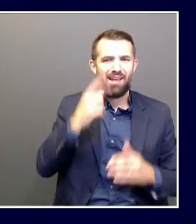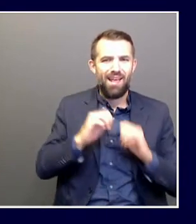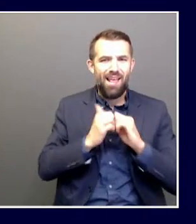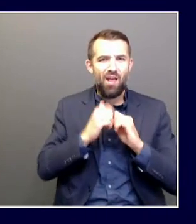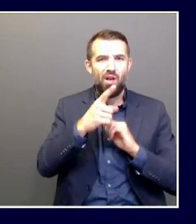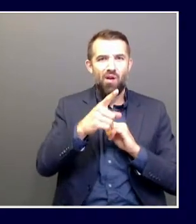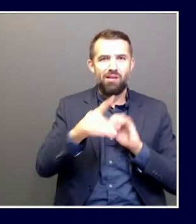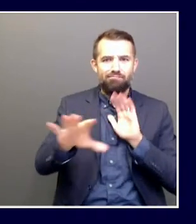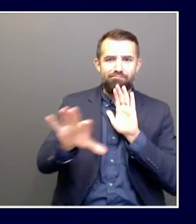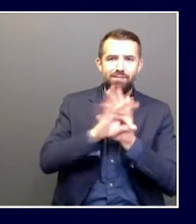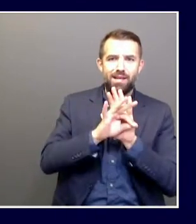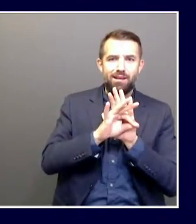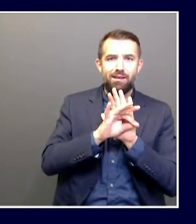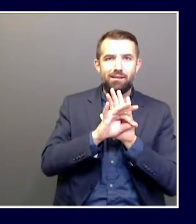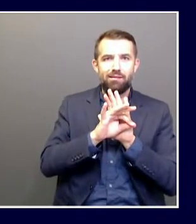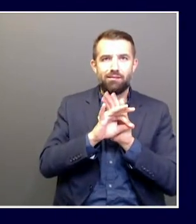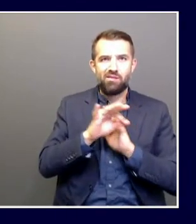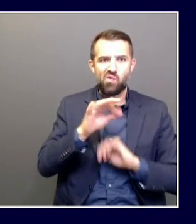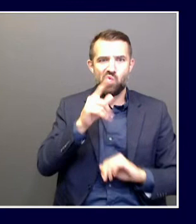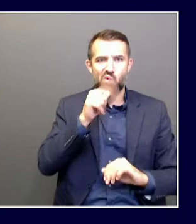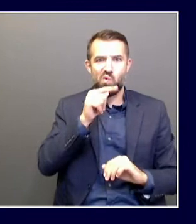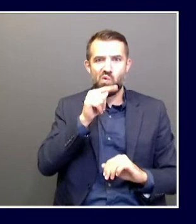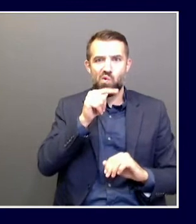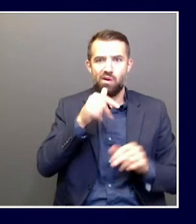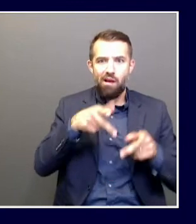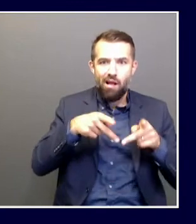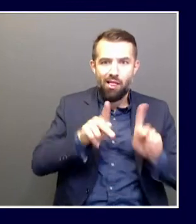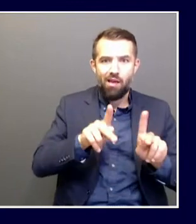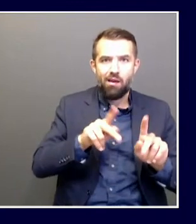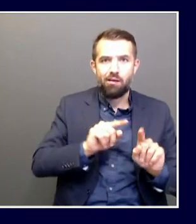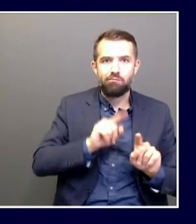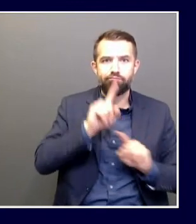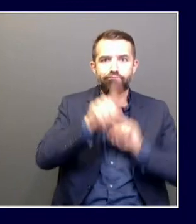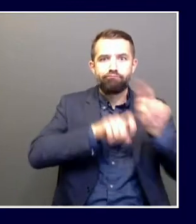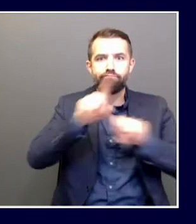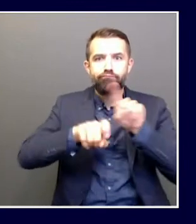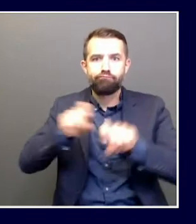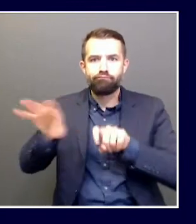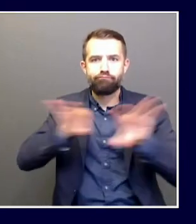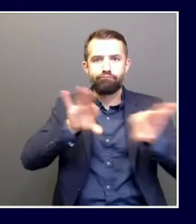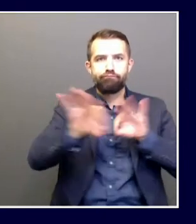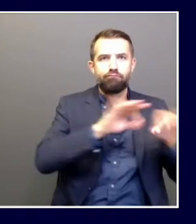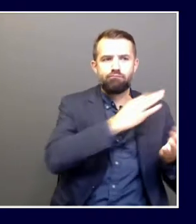considered credentialed media, who is able to ask questions on this particular forum and who is not?